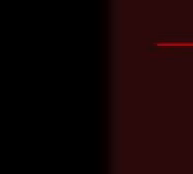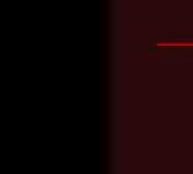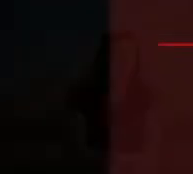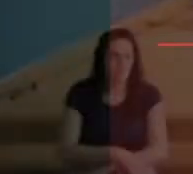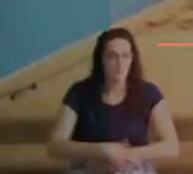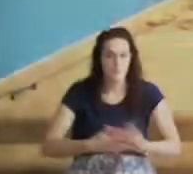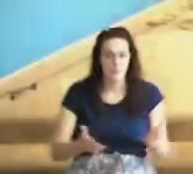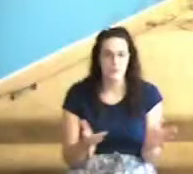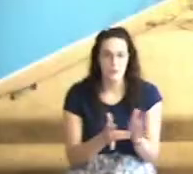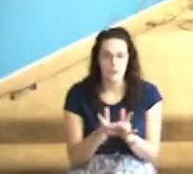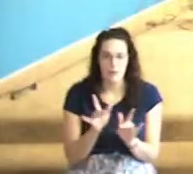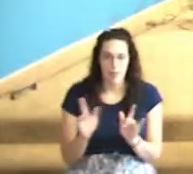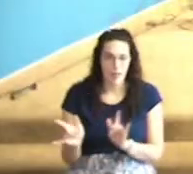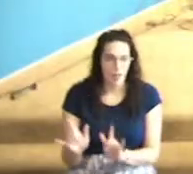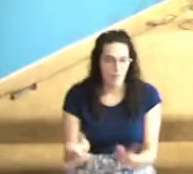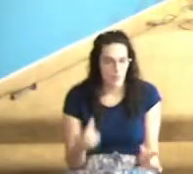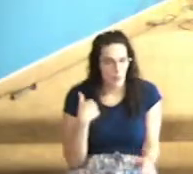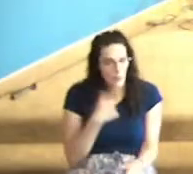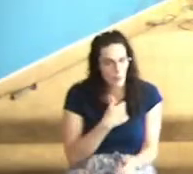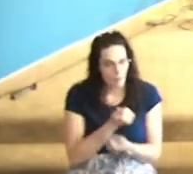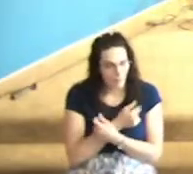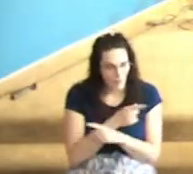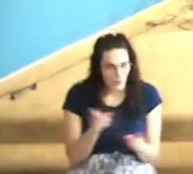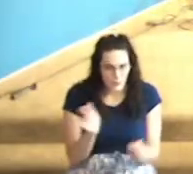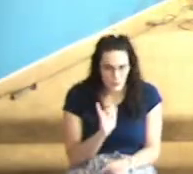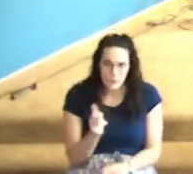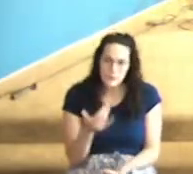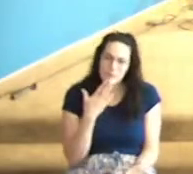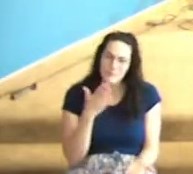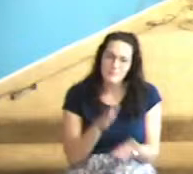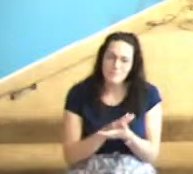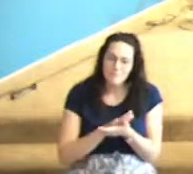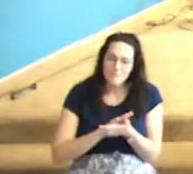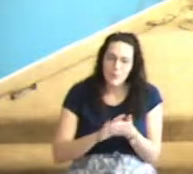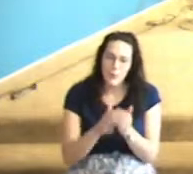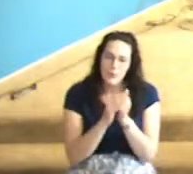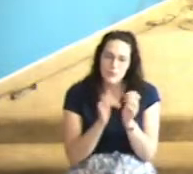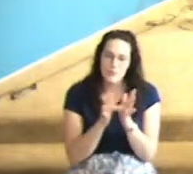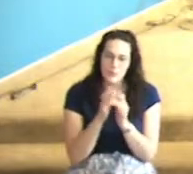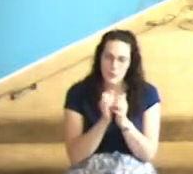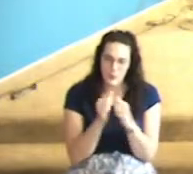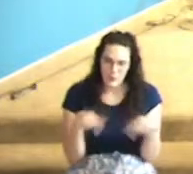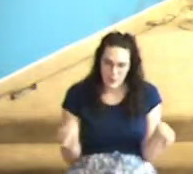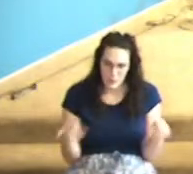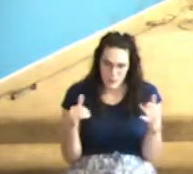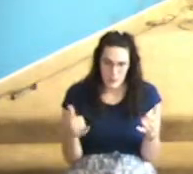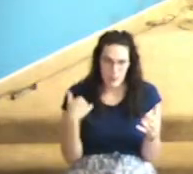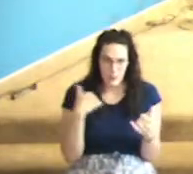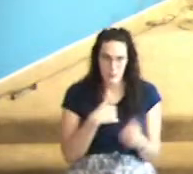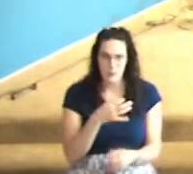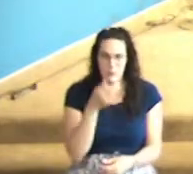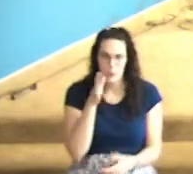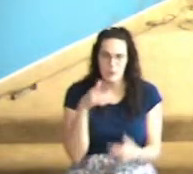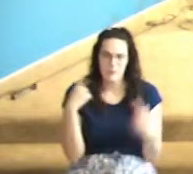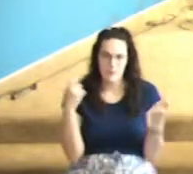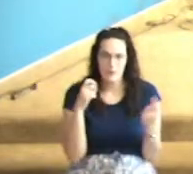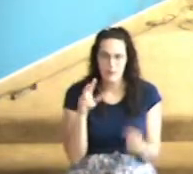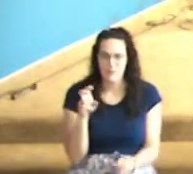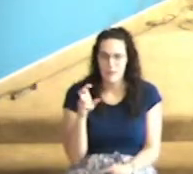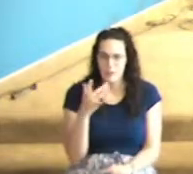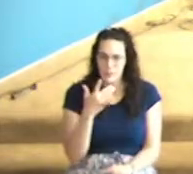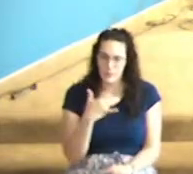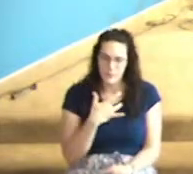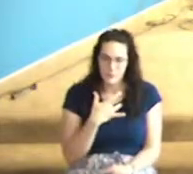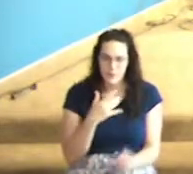Well, Jesus loves you. We love you too. It's good to worship Jesus with you today. We're going to be celebrating our bicentennial some more